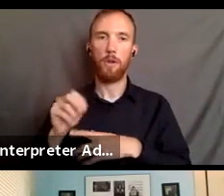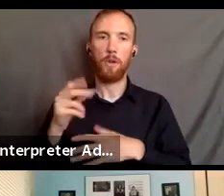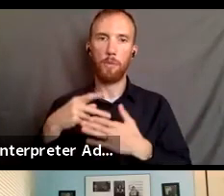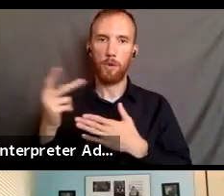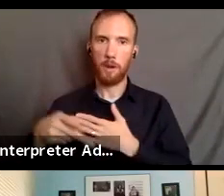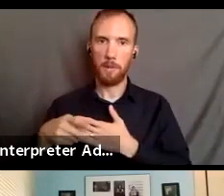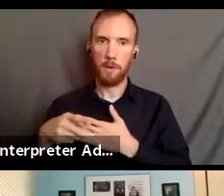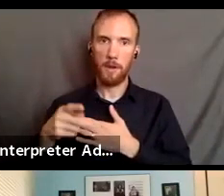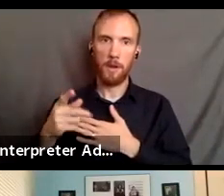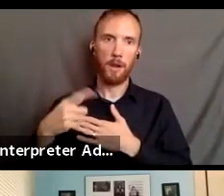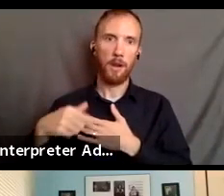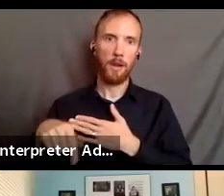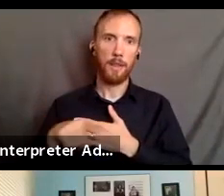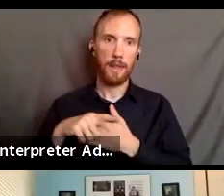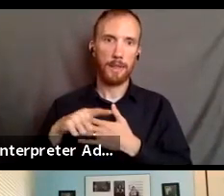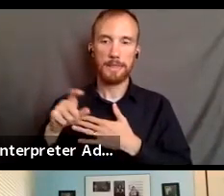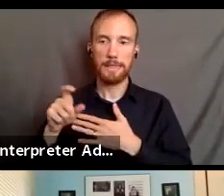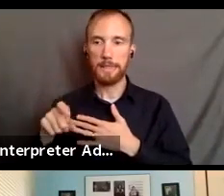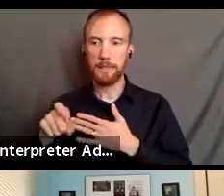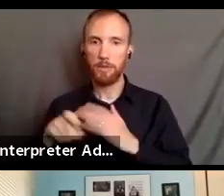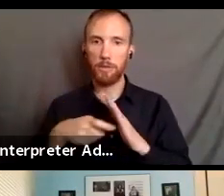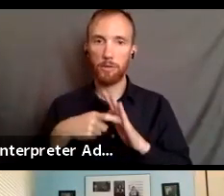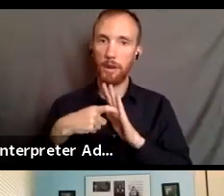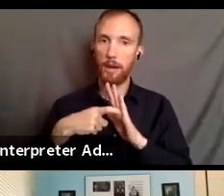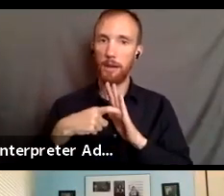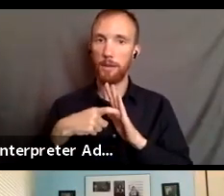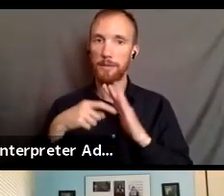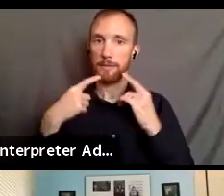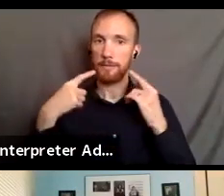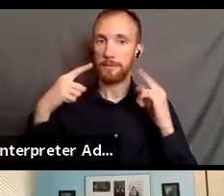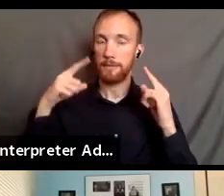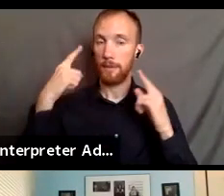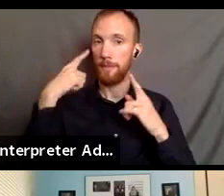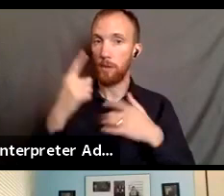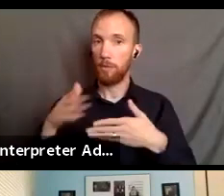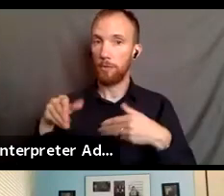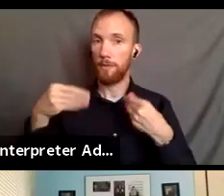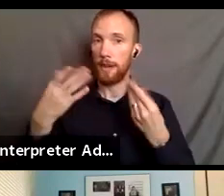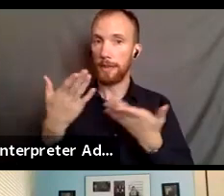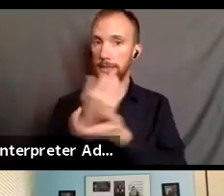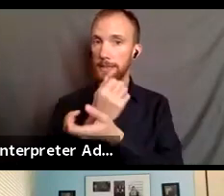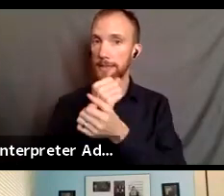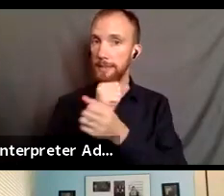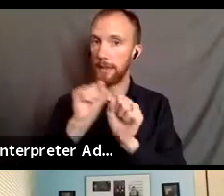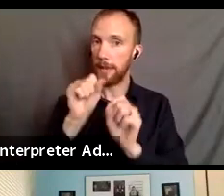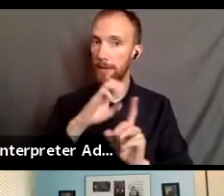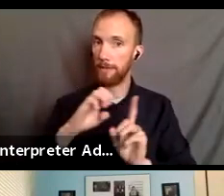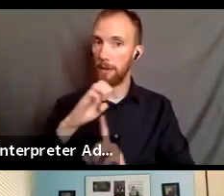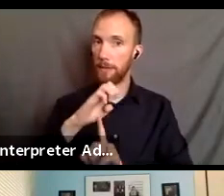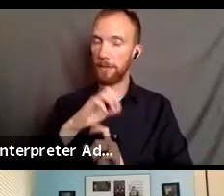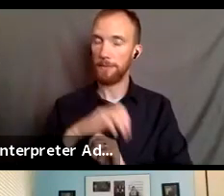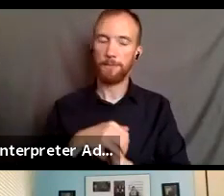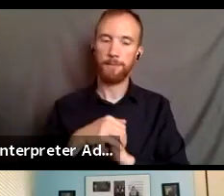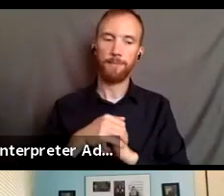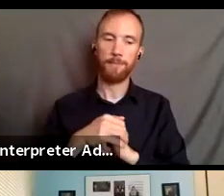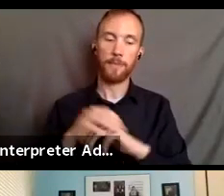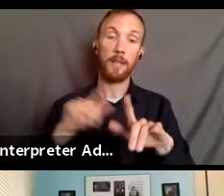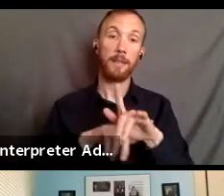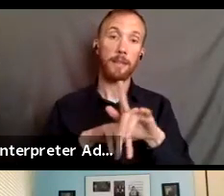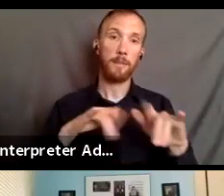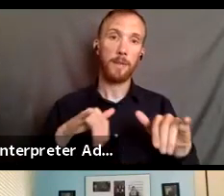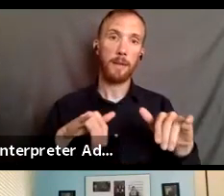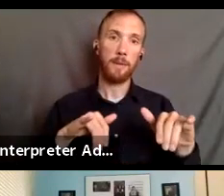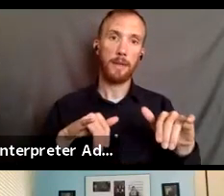or effective for student safety but at the same time it's not clear to me that the presence of